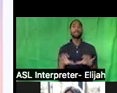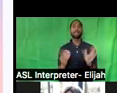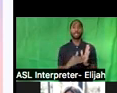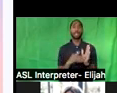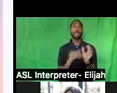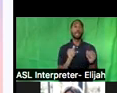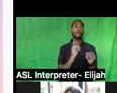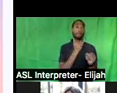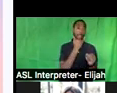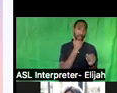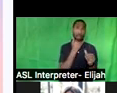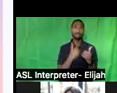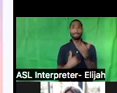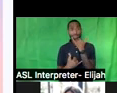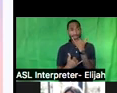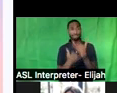and return when I need to.